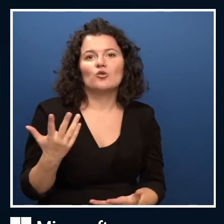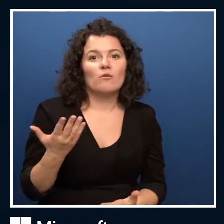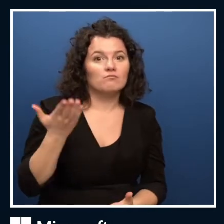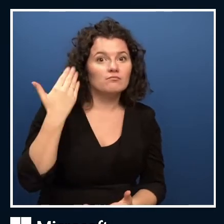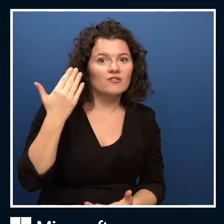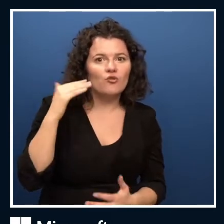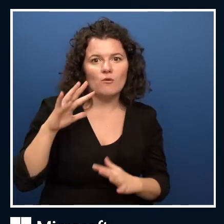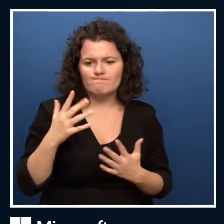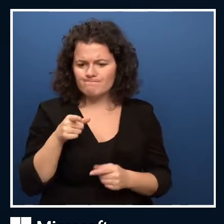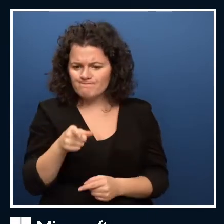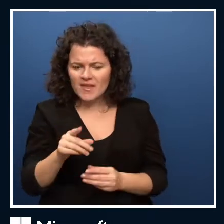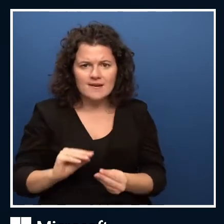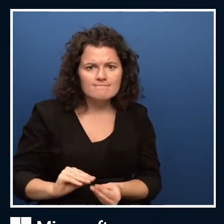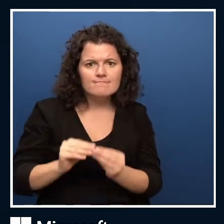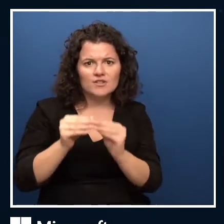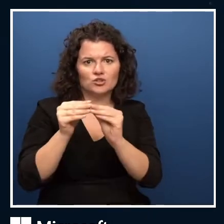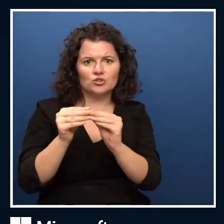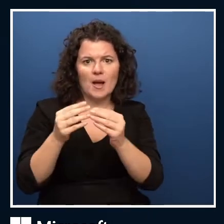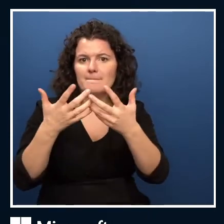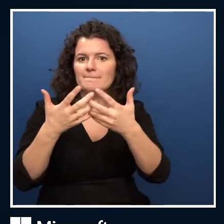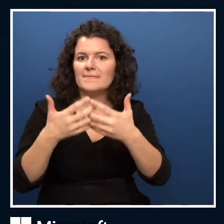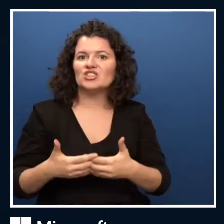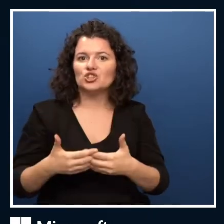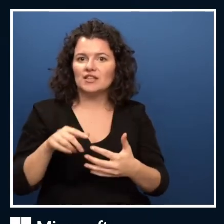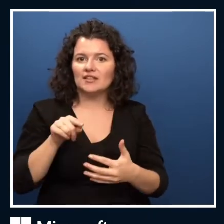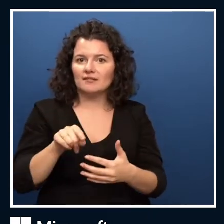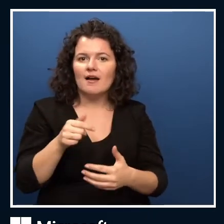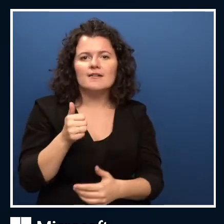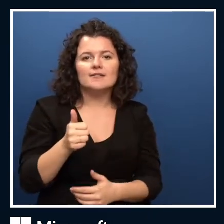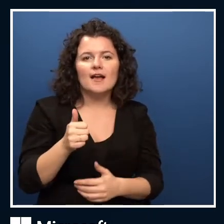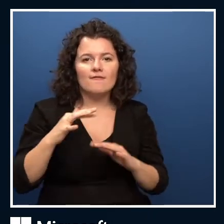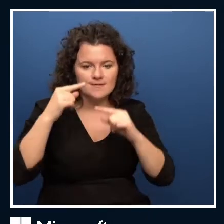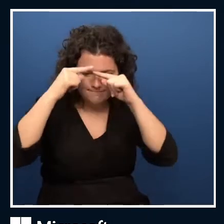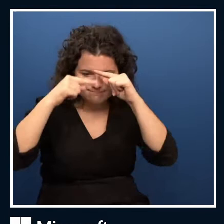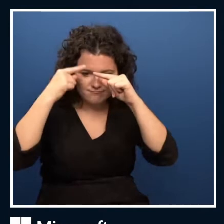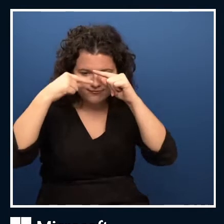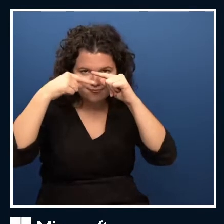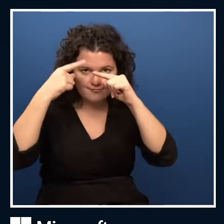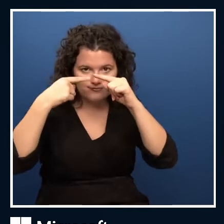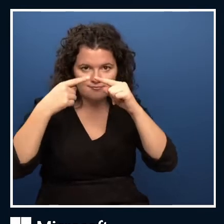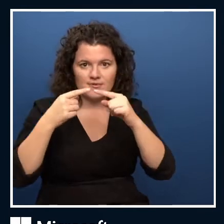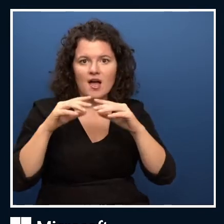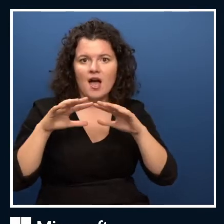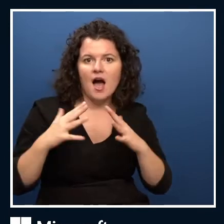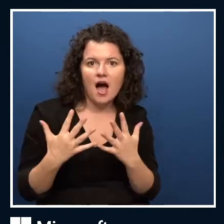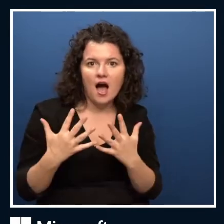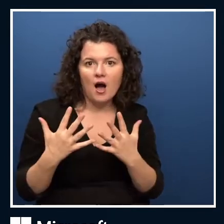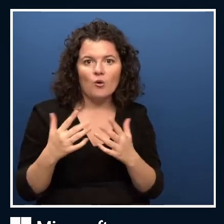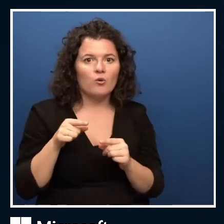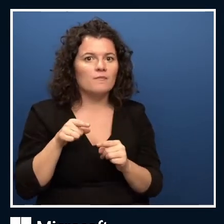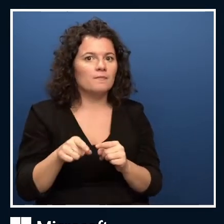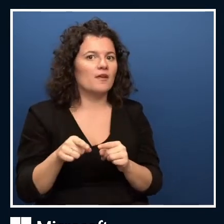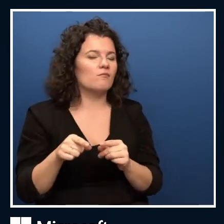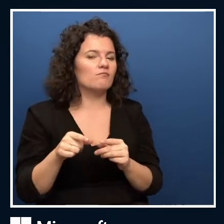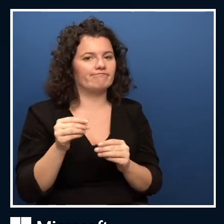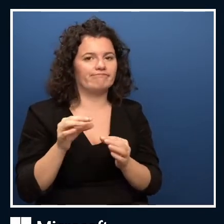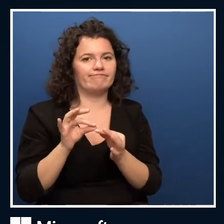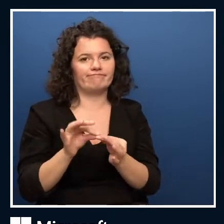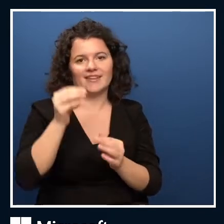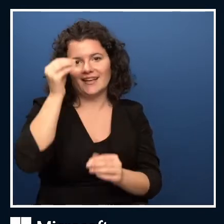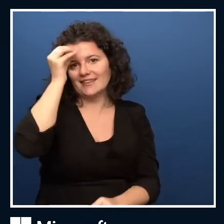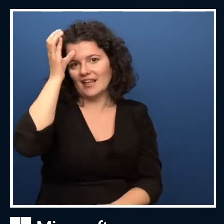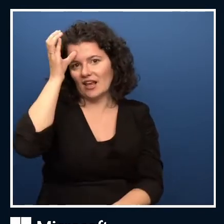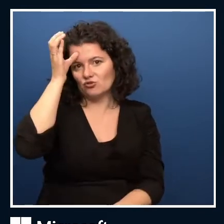the necessary computation power to solve intellectual tasks. And there was a lot of ideas.